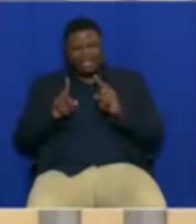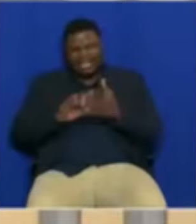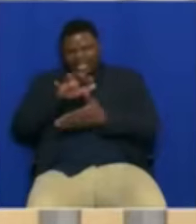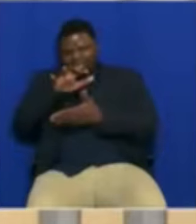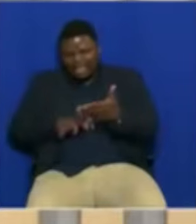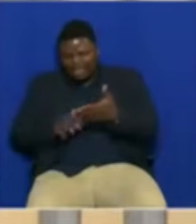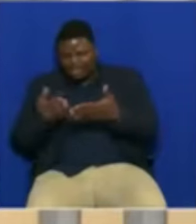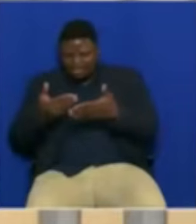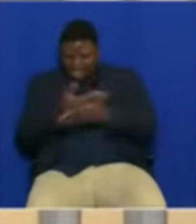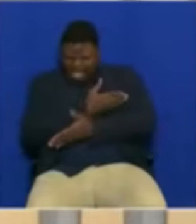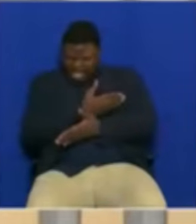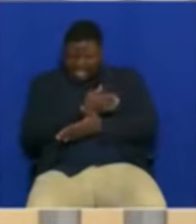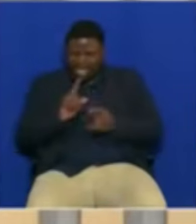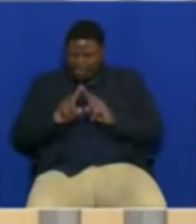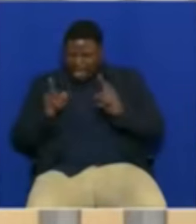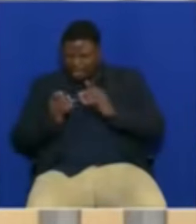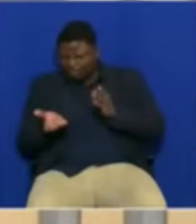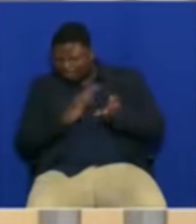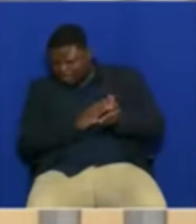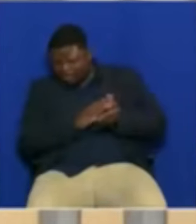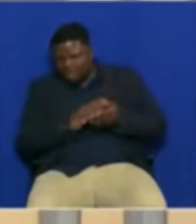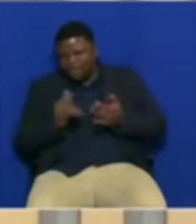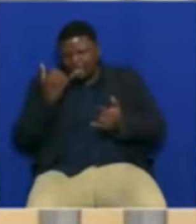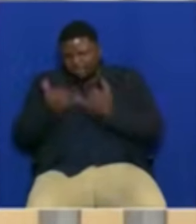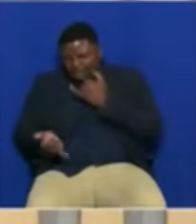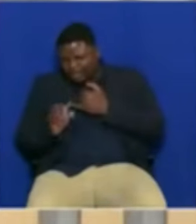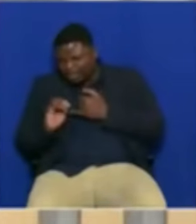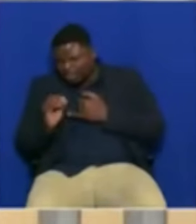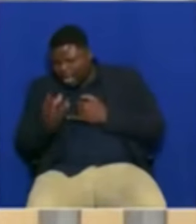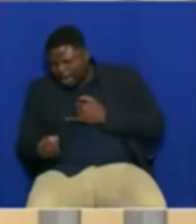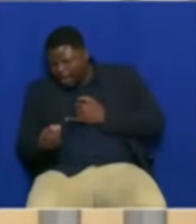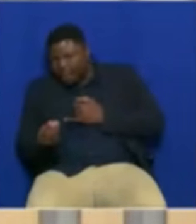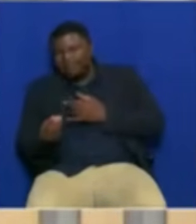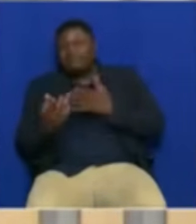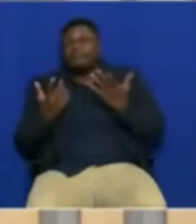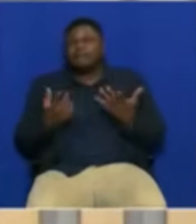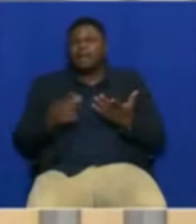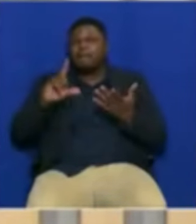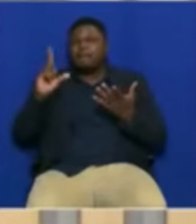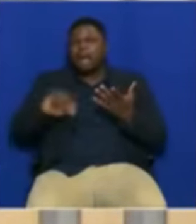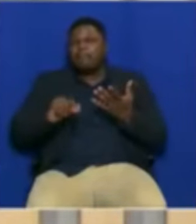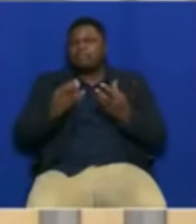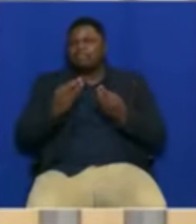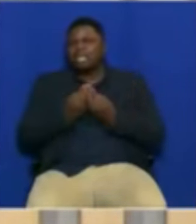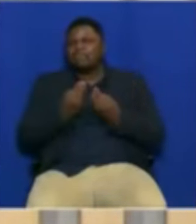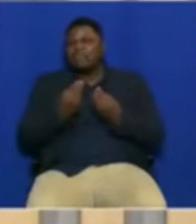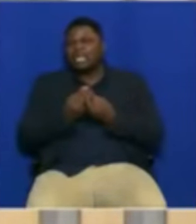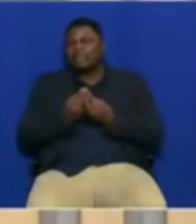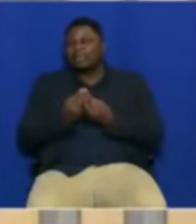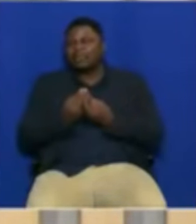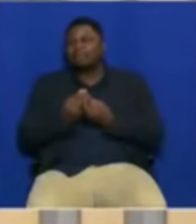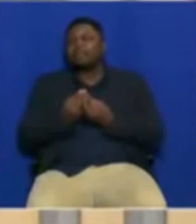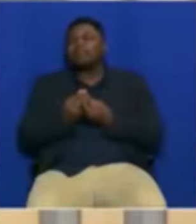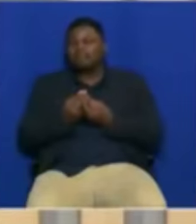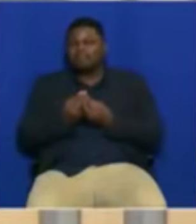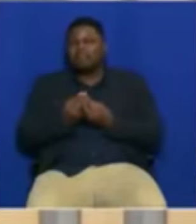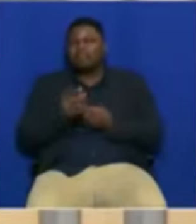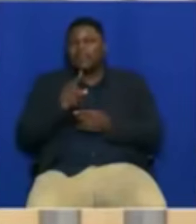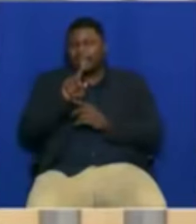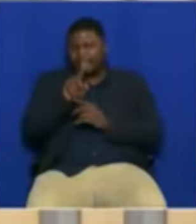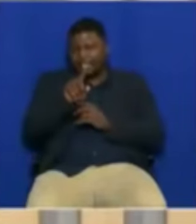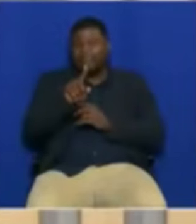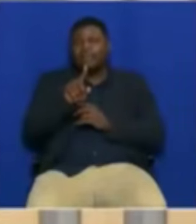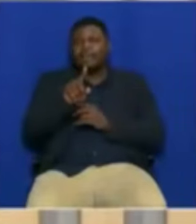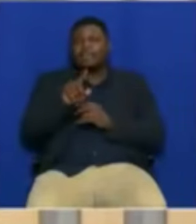etc. So my focus in there, now I asked, Commissioner, because this